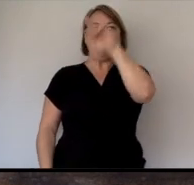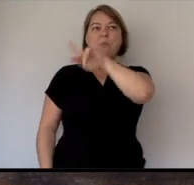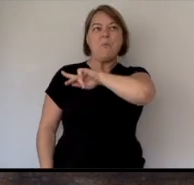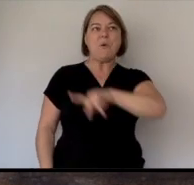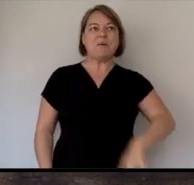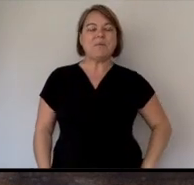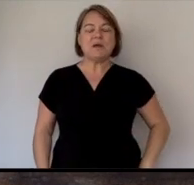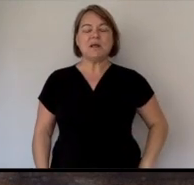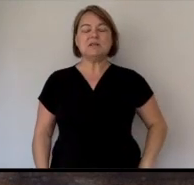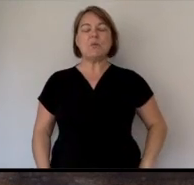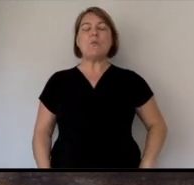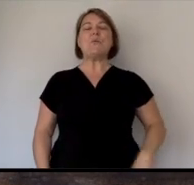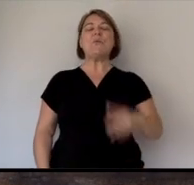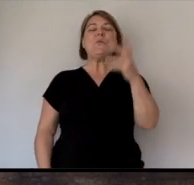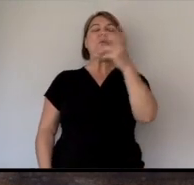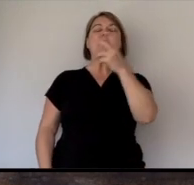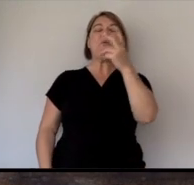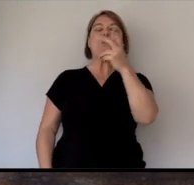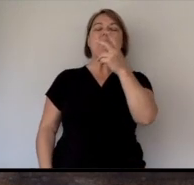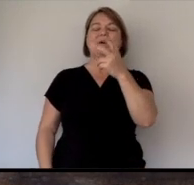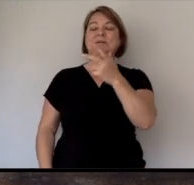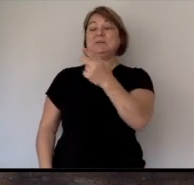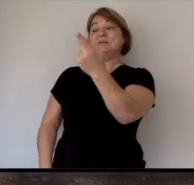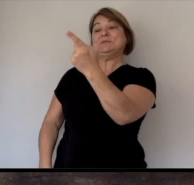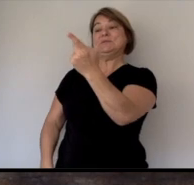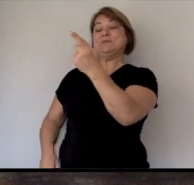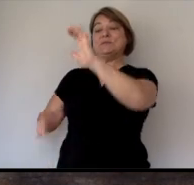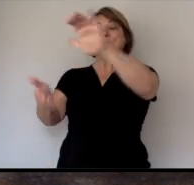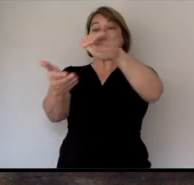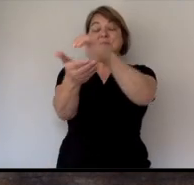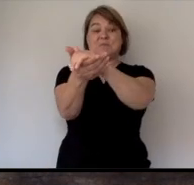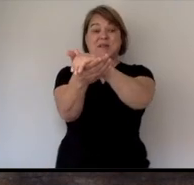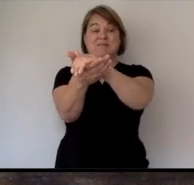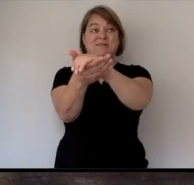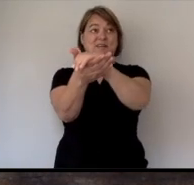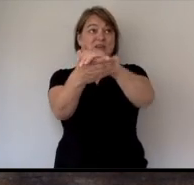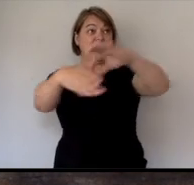The wedding was very special. The queen even shed a tear or two.